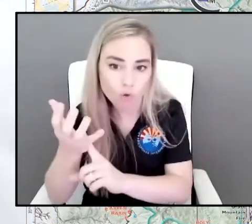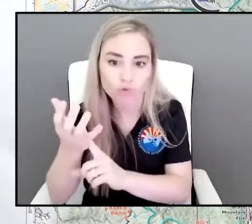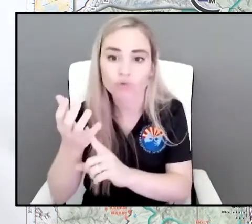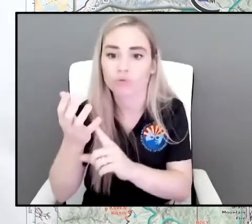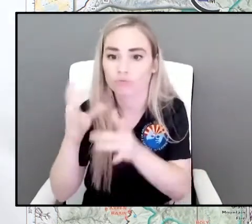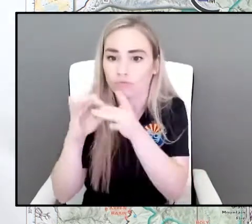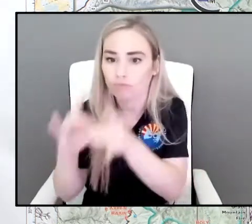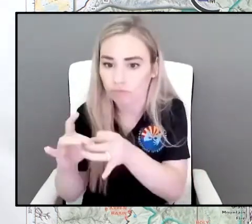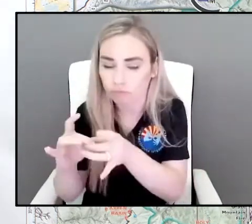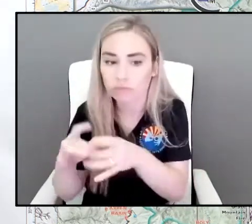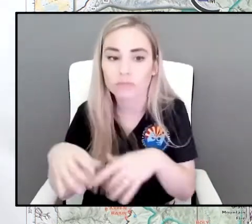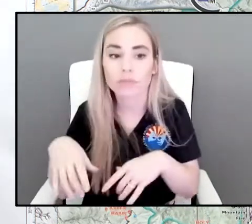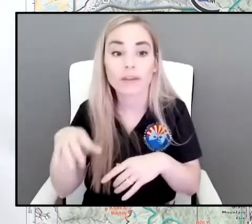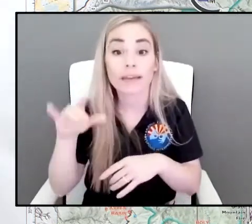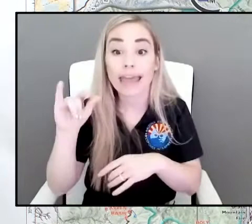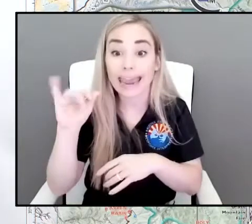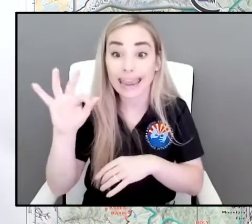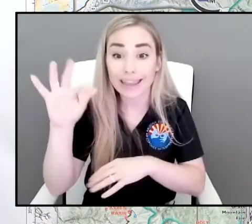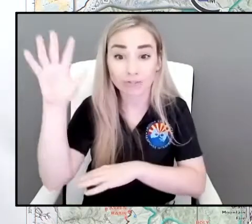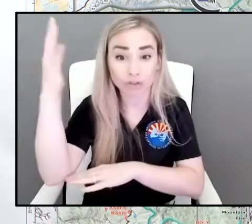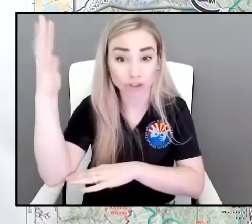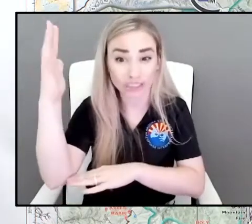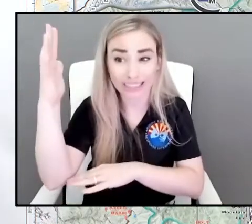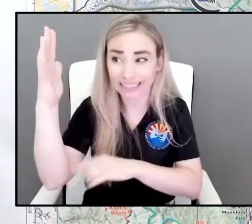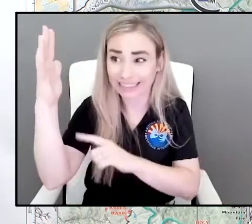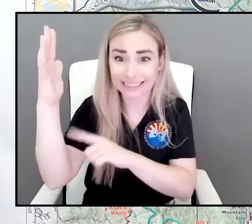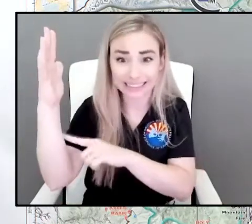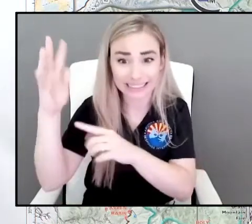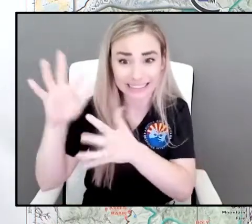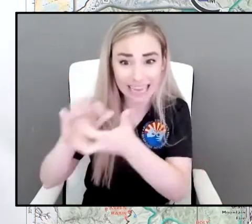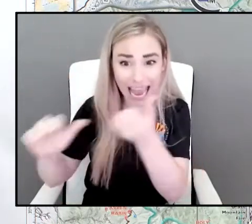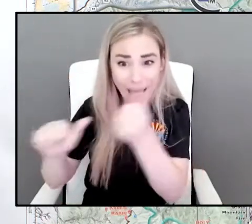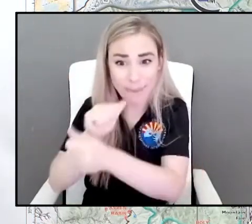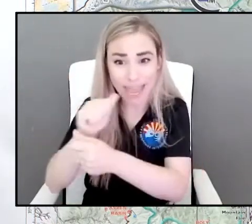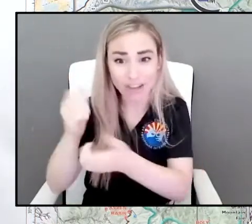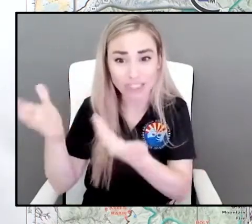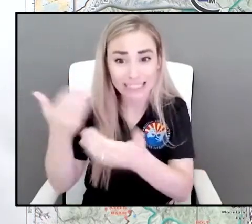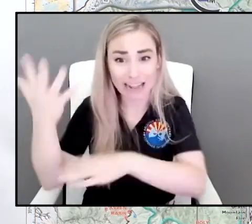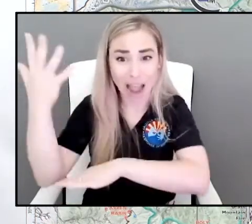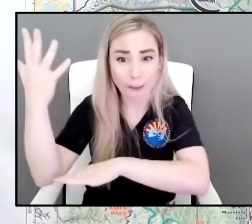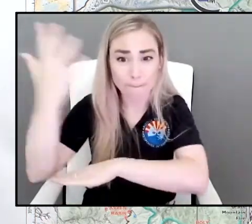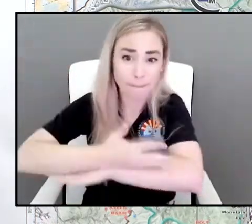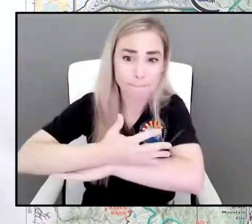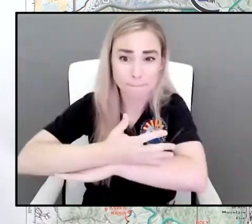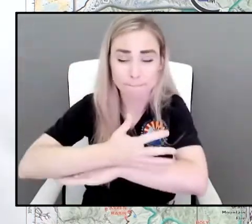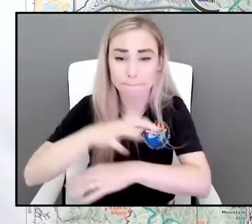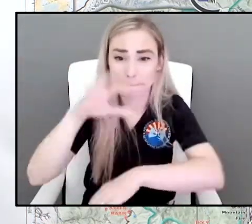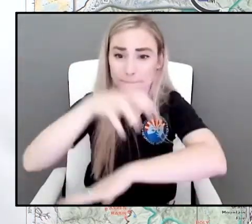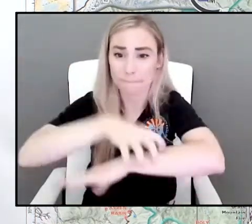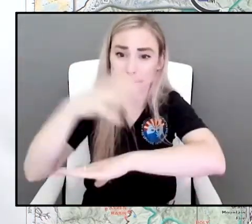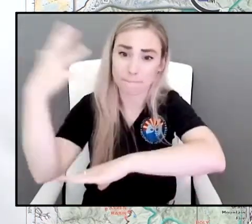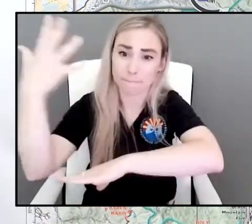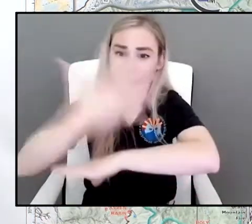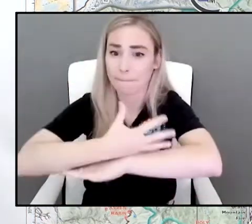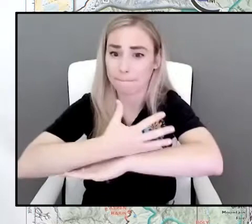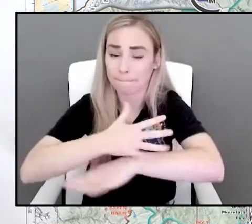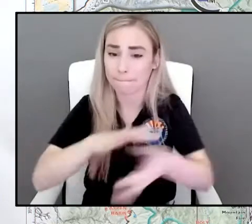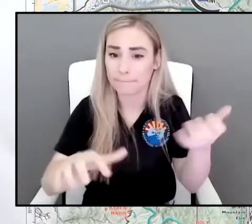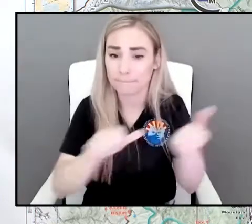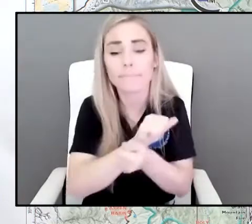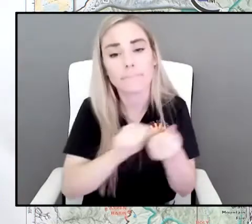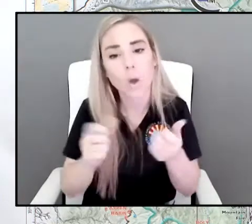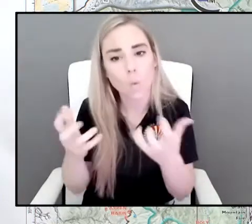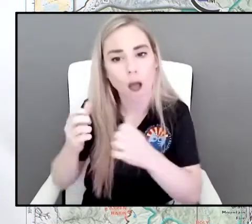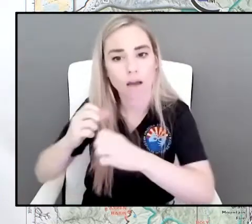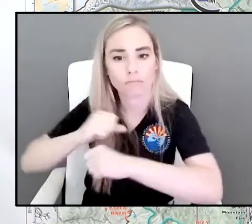hazard trees that have the potential to impair the integrity of these sites, and we've got a lot of good work done. We're